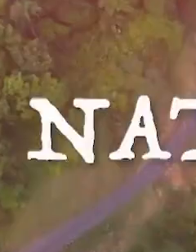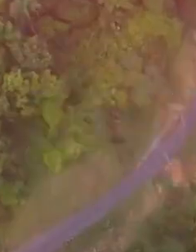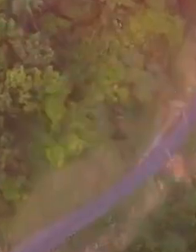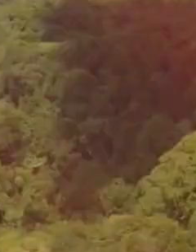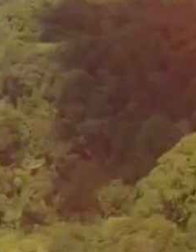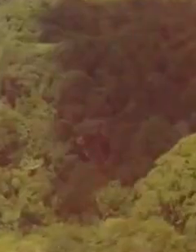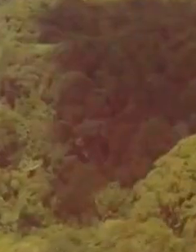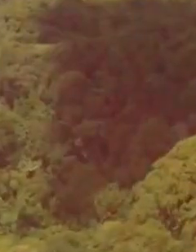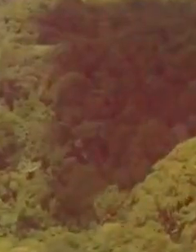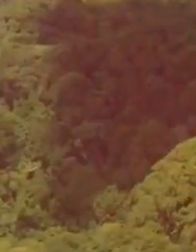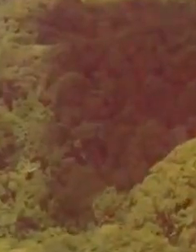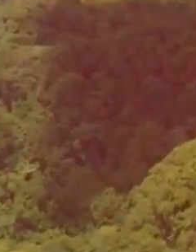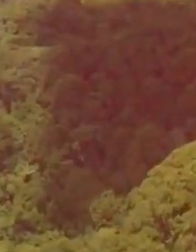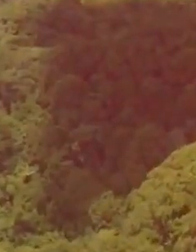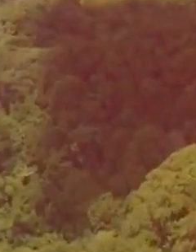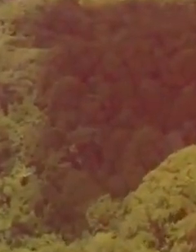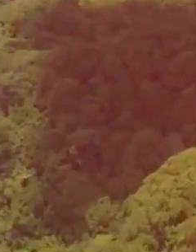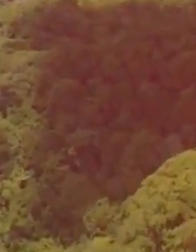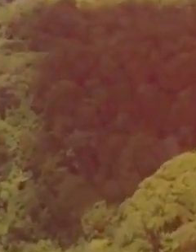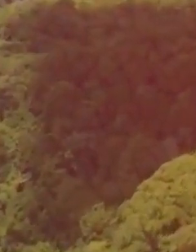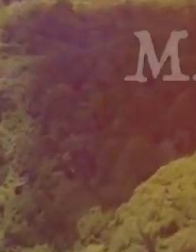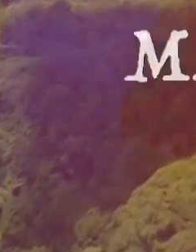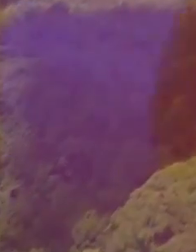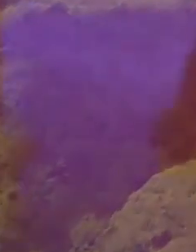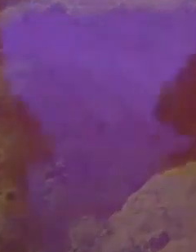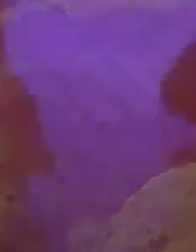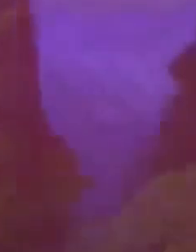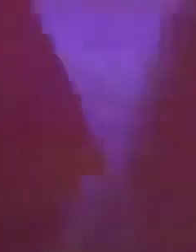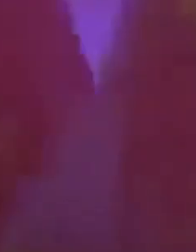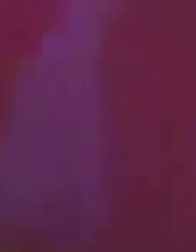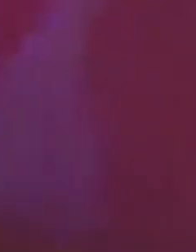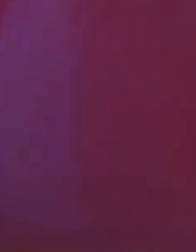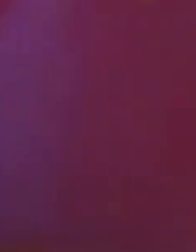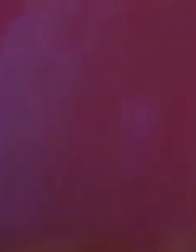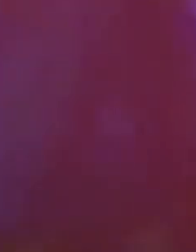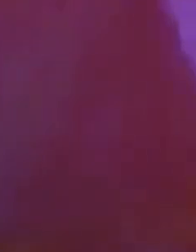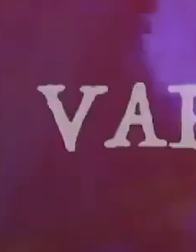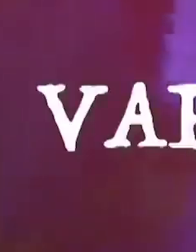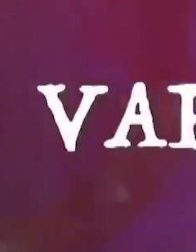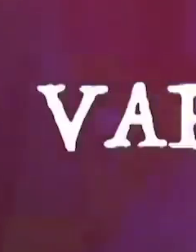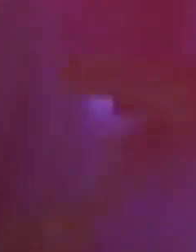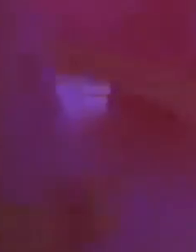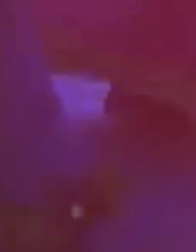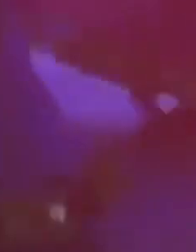nation of many